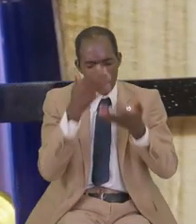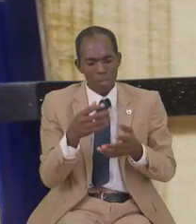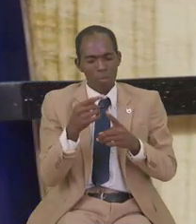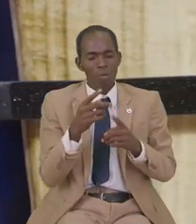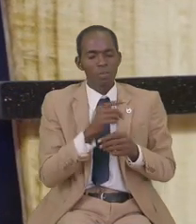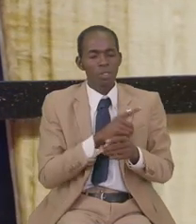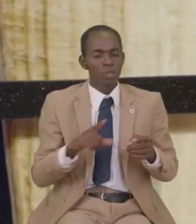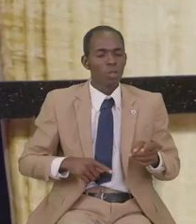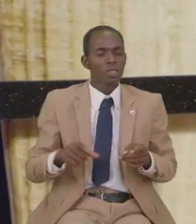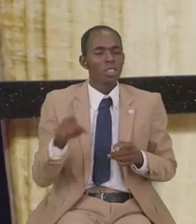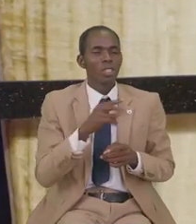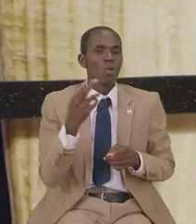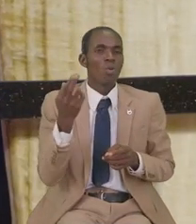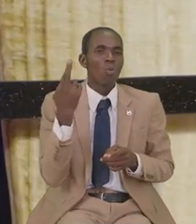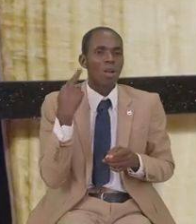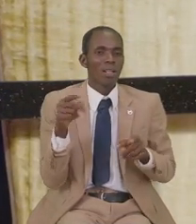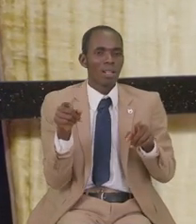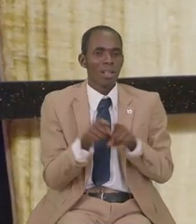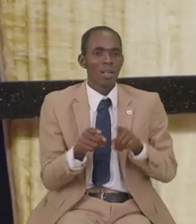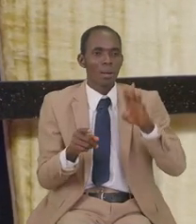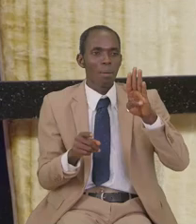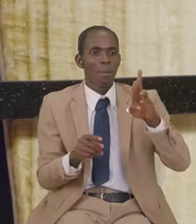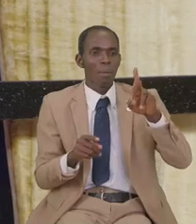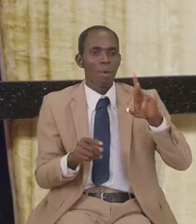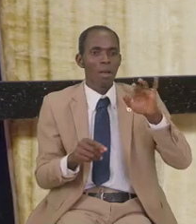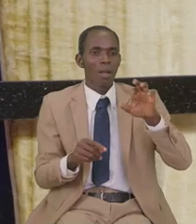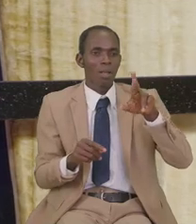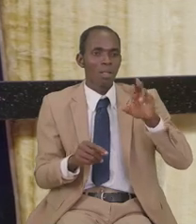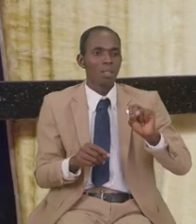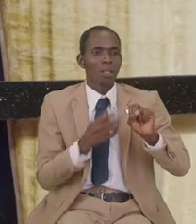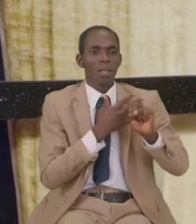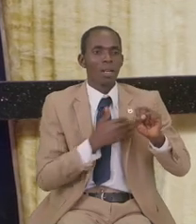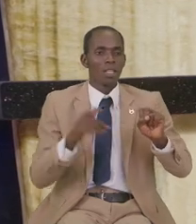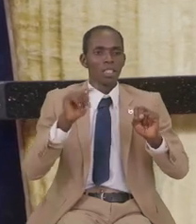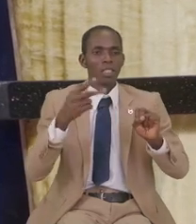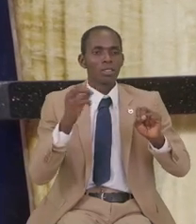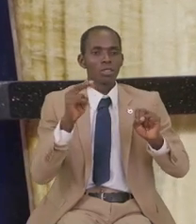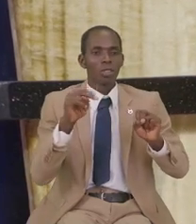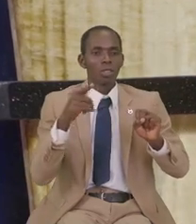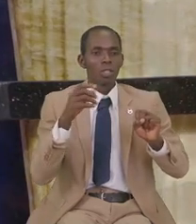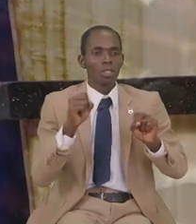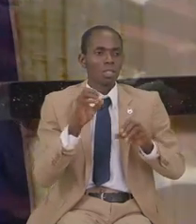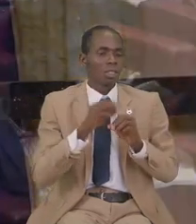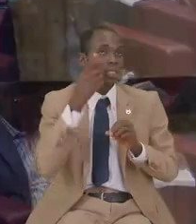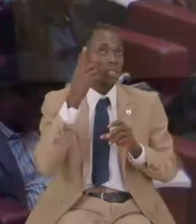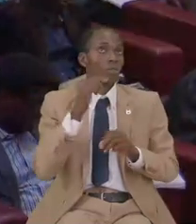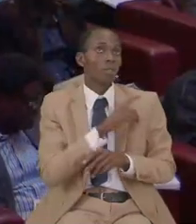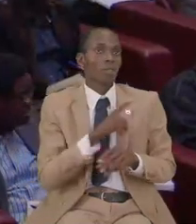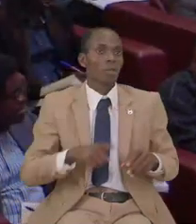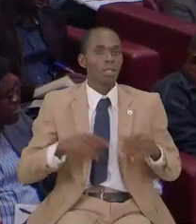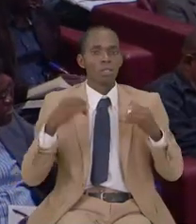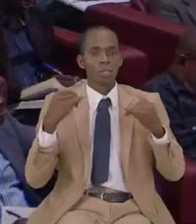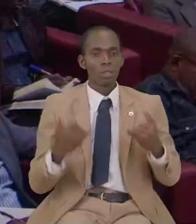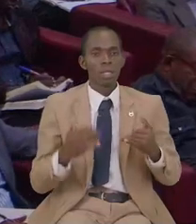were like briars and thorns in the sight of the Lord. And because of that, now shall